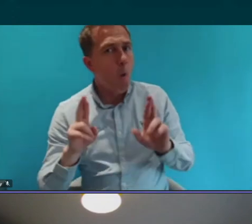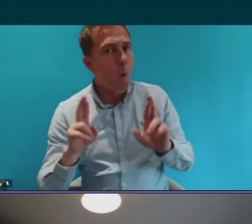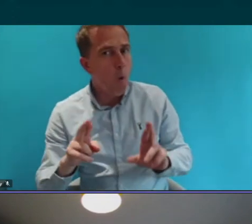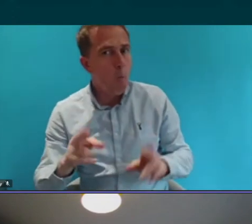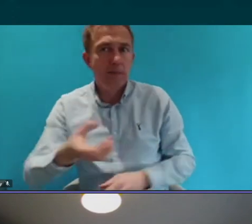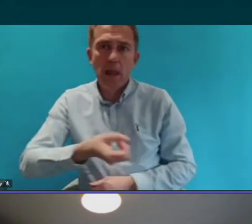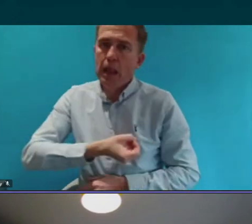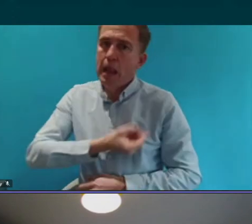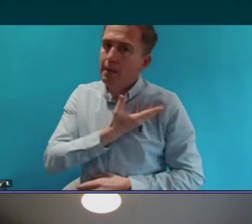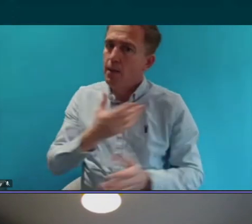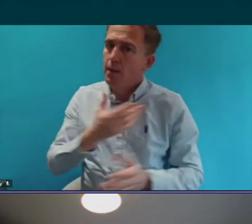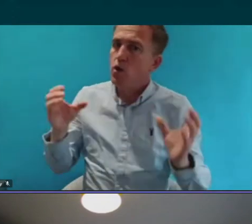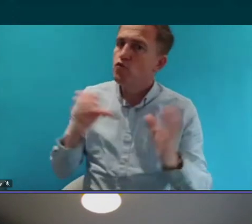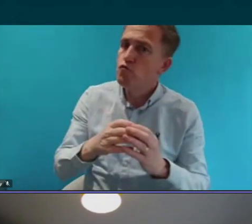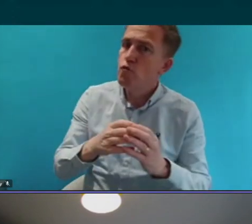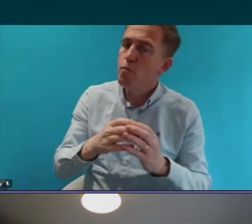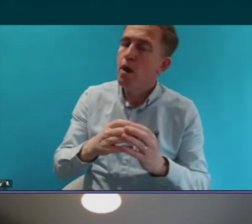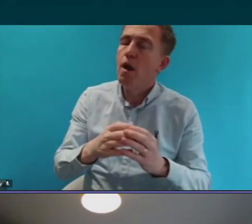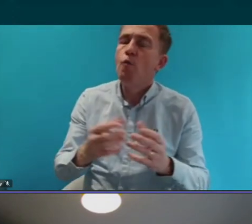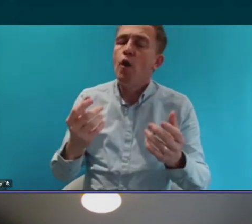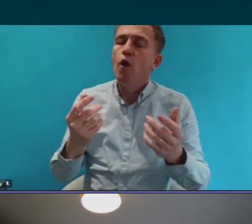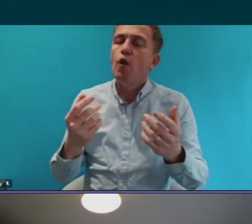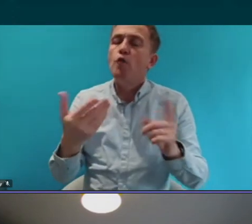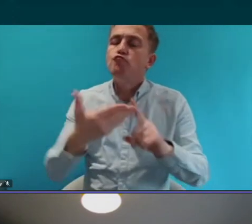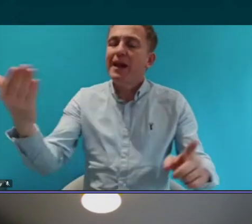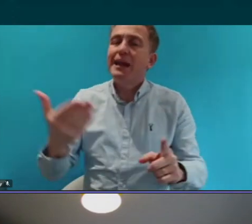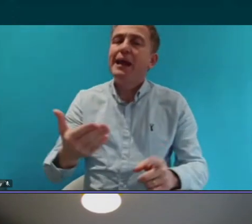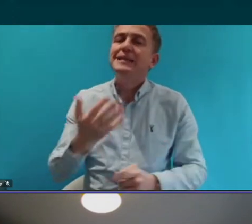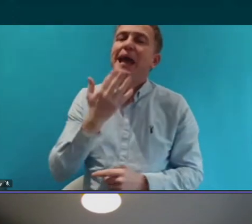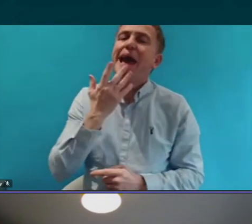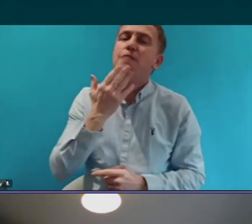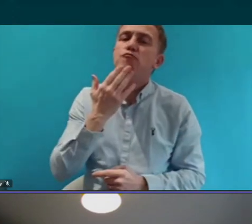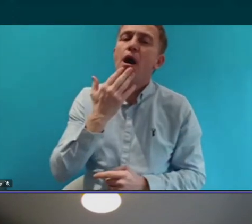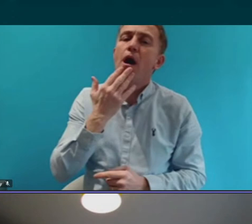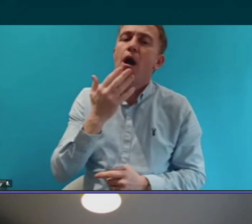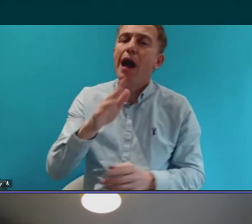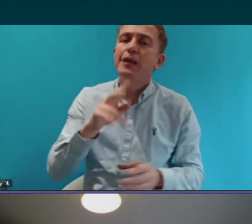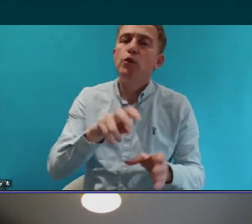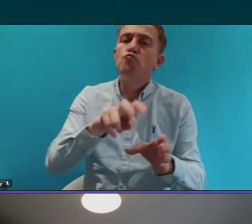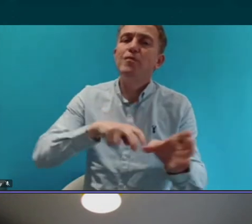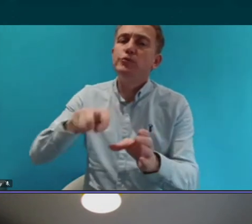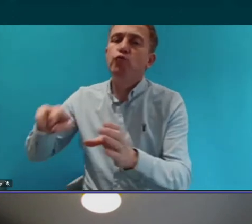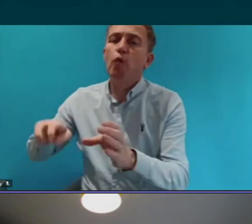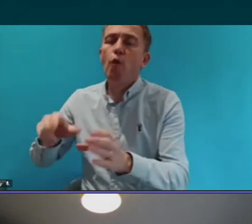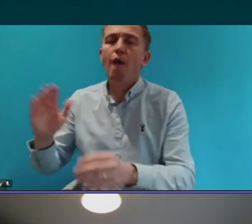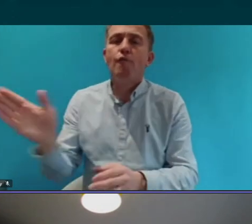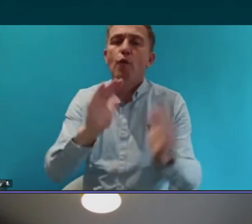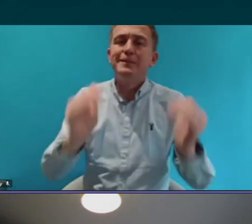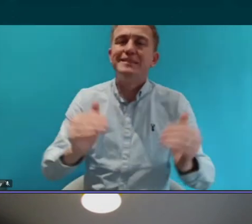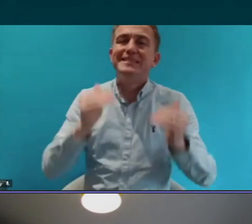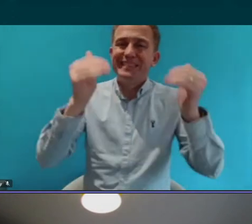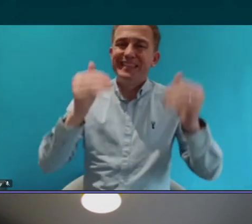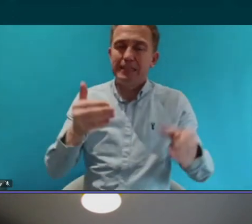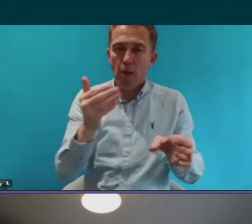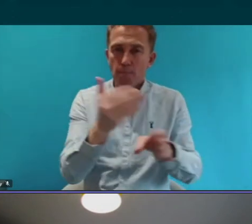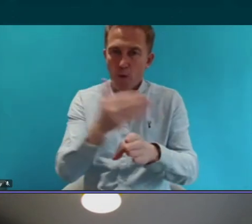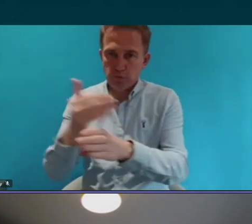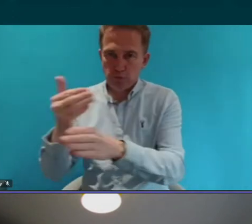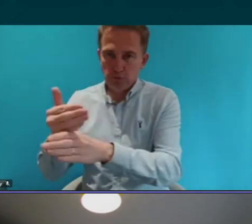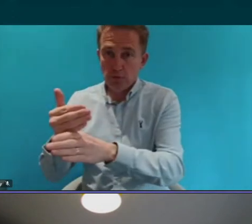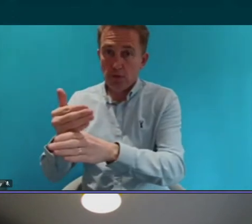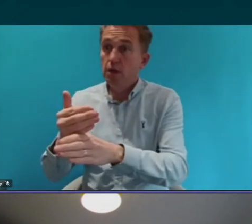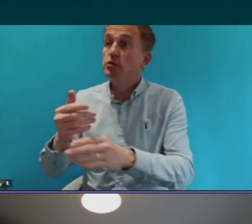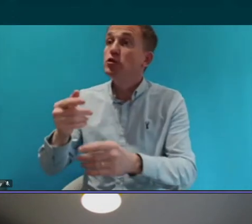Group will see the errors of their way and withdraw from all senior posts so that the public can at least see